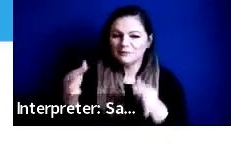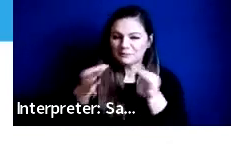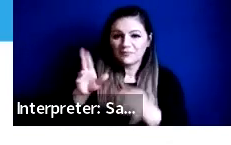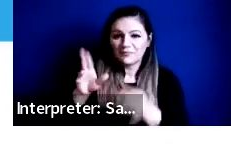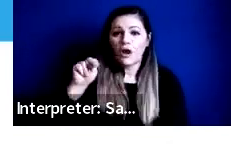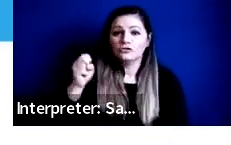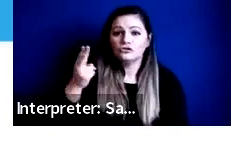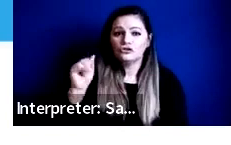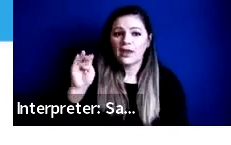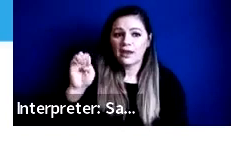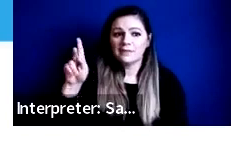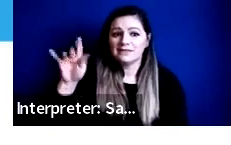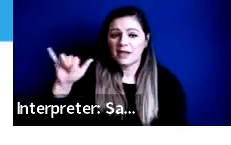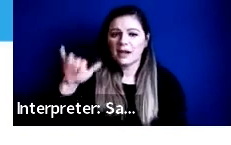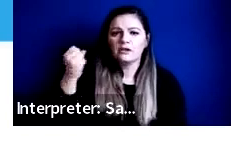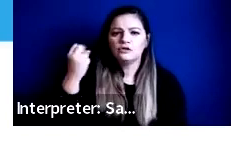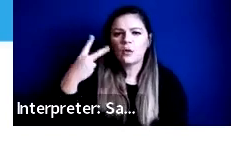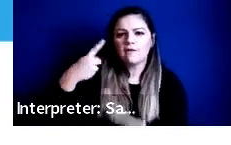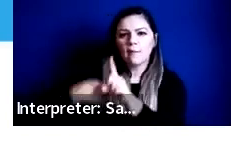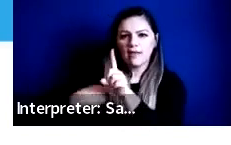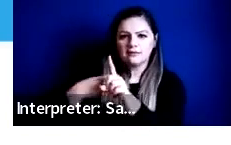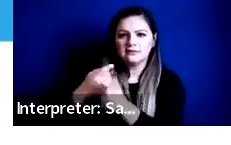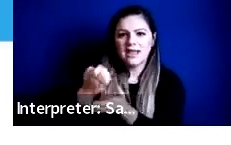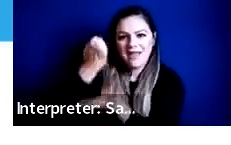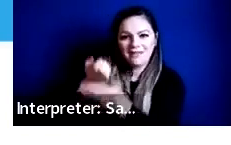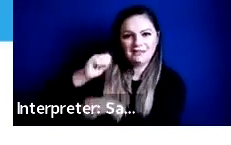12-month evidence-based behavior change intervention.